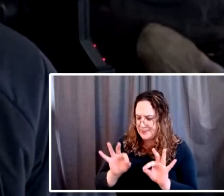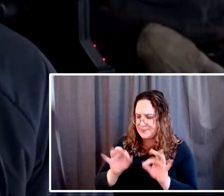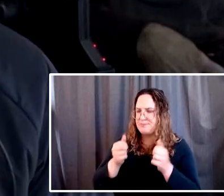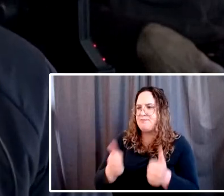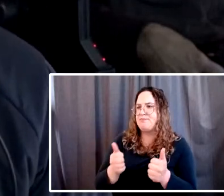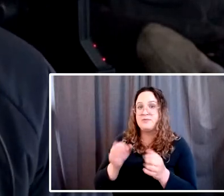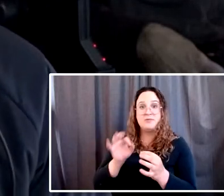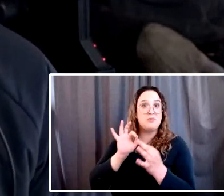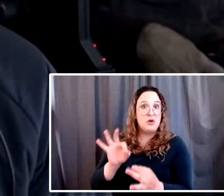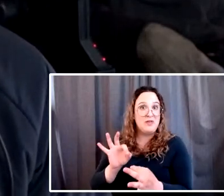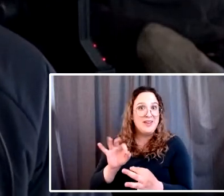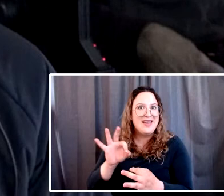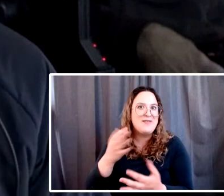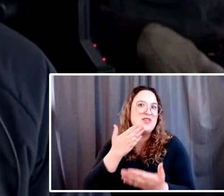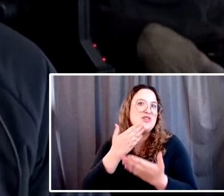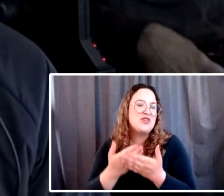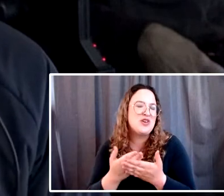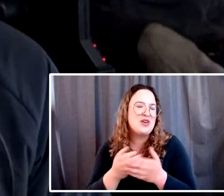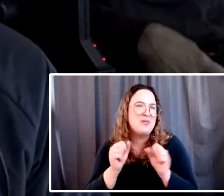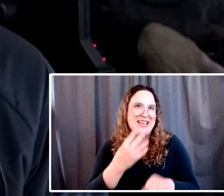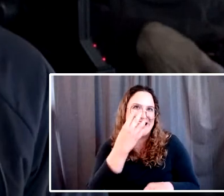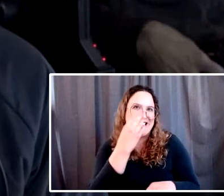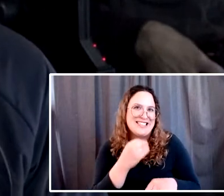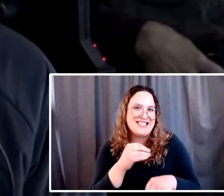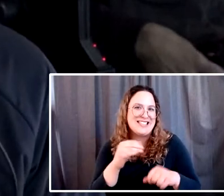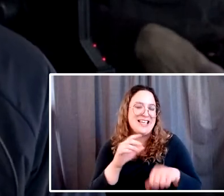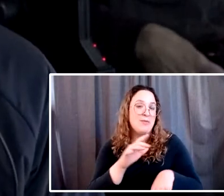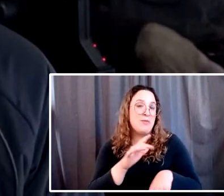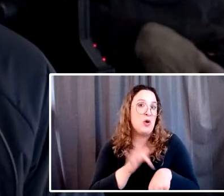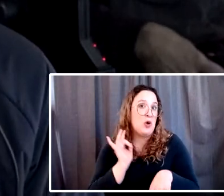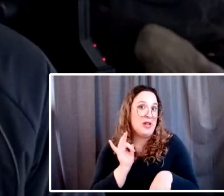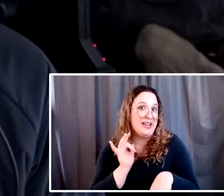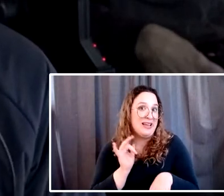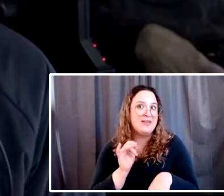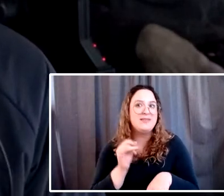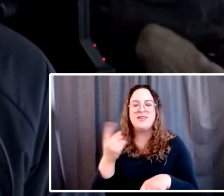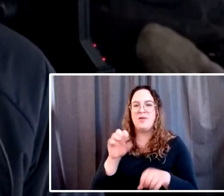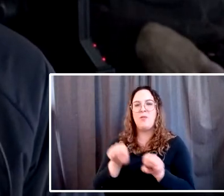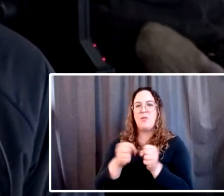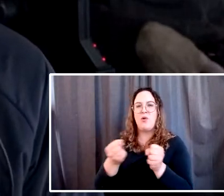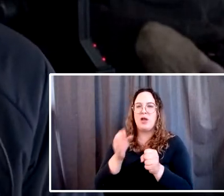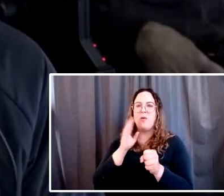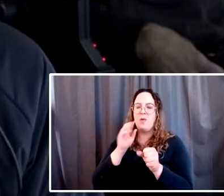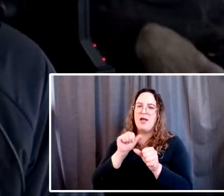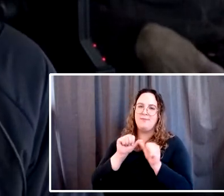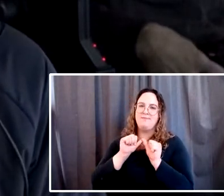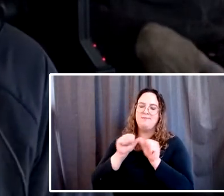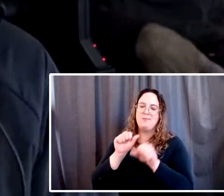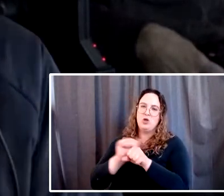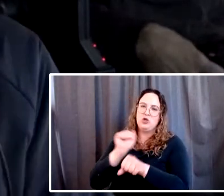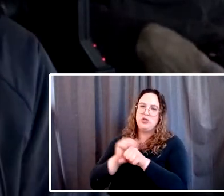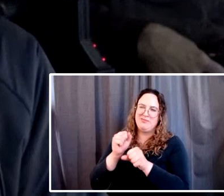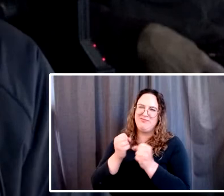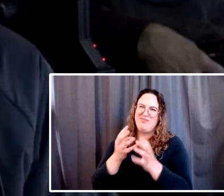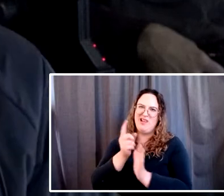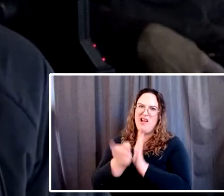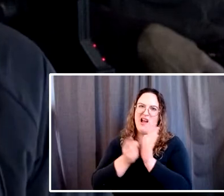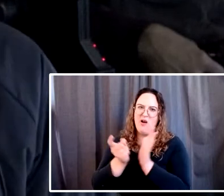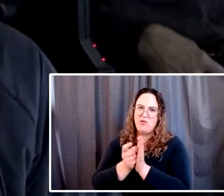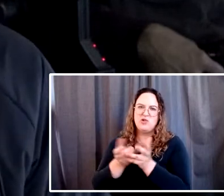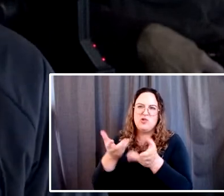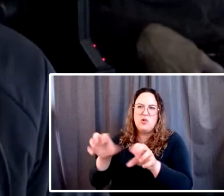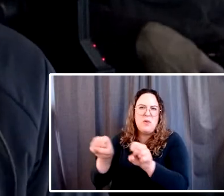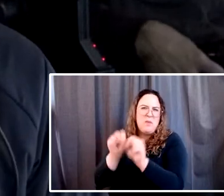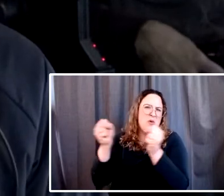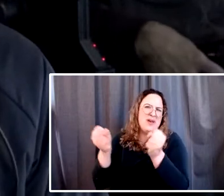bed at an early time. If there's things that are broken, we tend to spend quite a few hours working on it so we don't lose another day